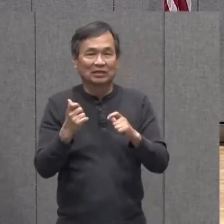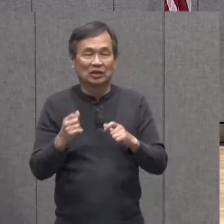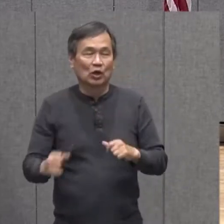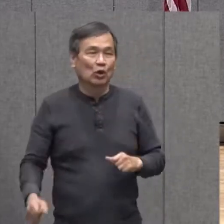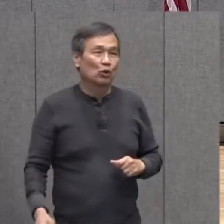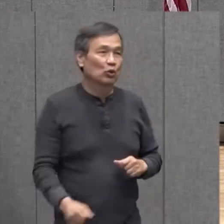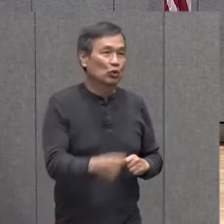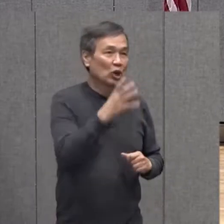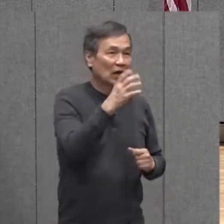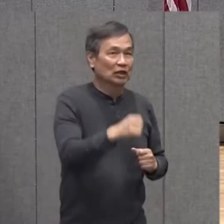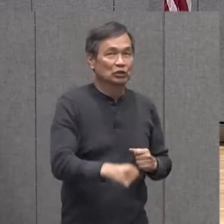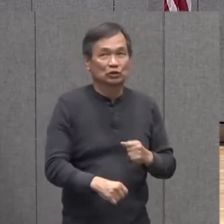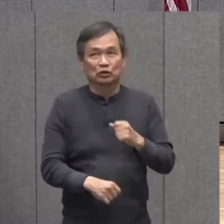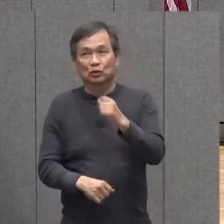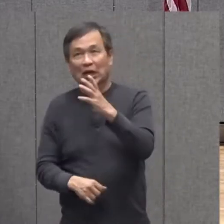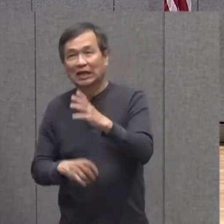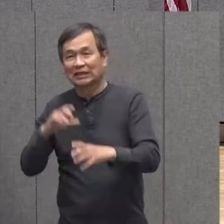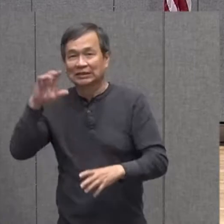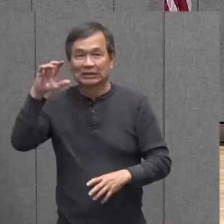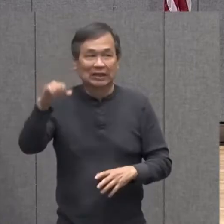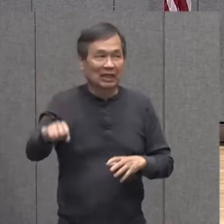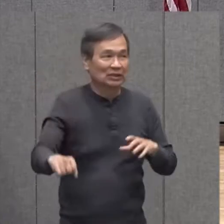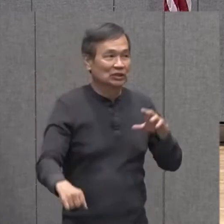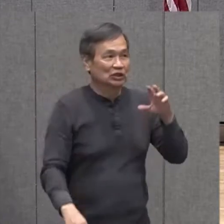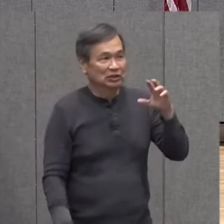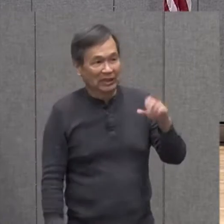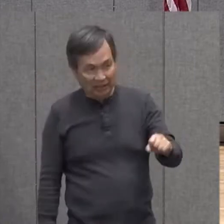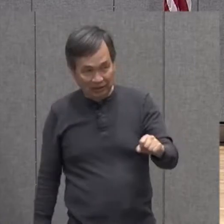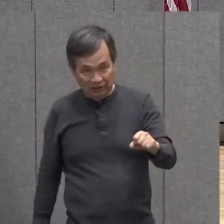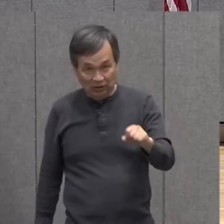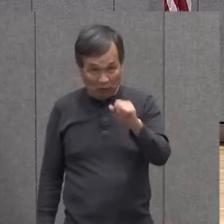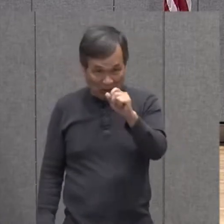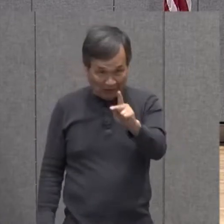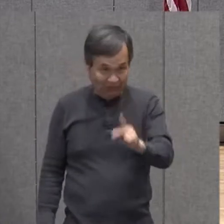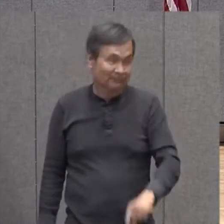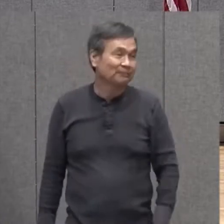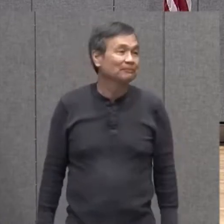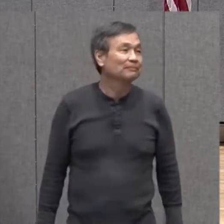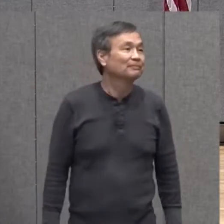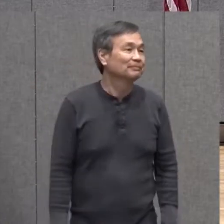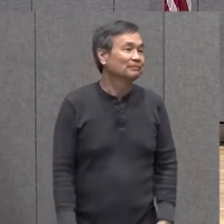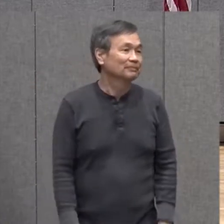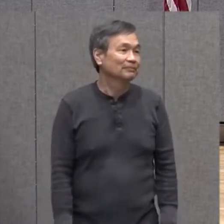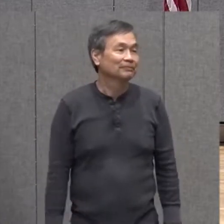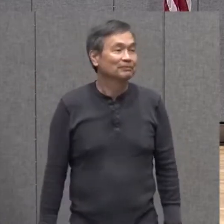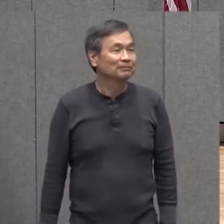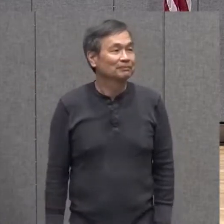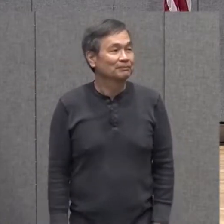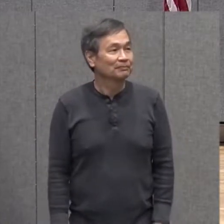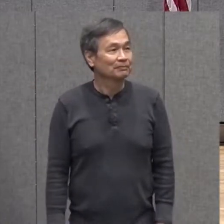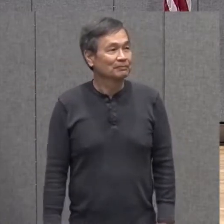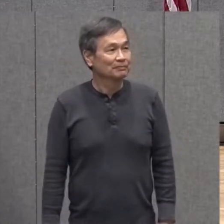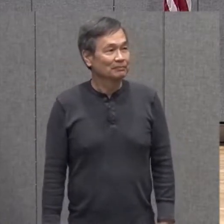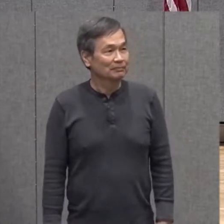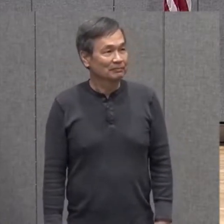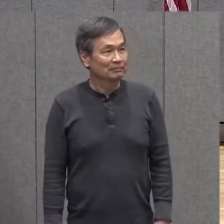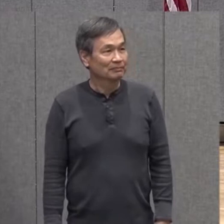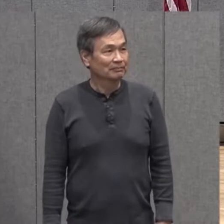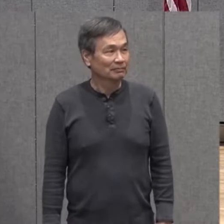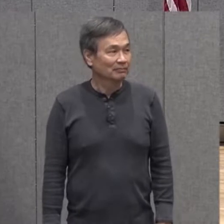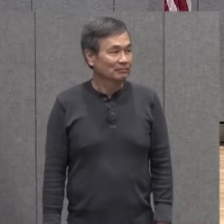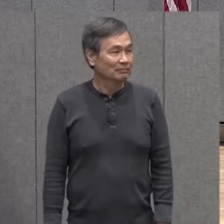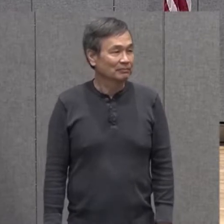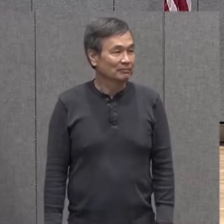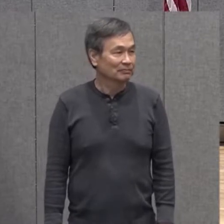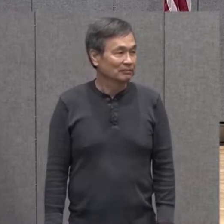catch. Esto lo hacemos cuando ya estamos en la unidad tercera de nuestra unidad de malabarismo, así que no se preocupen si es su